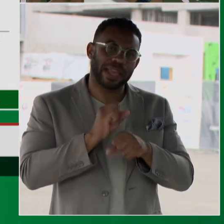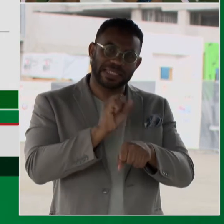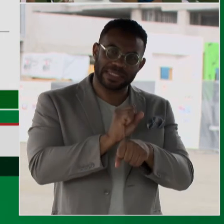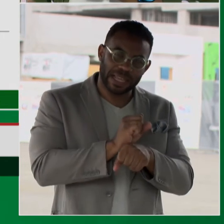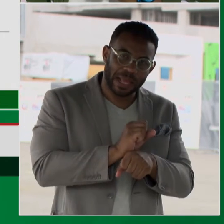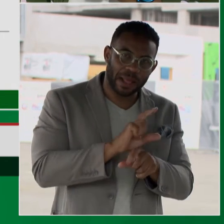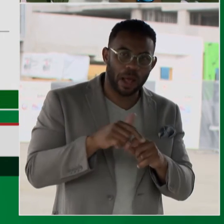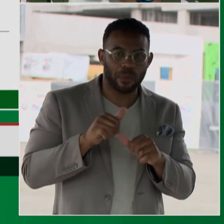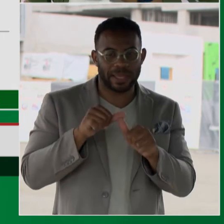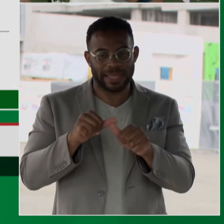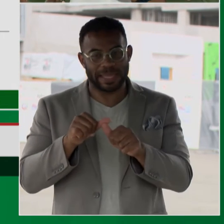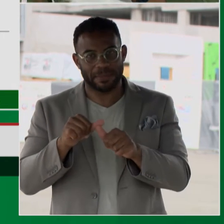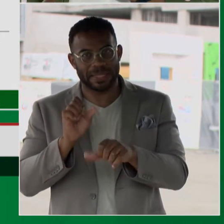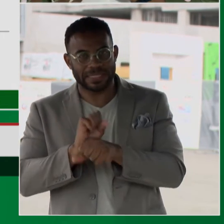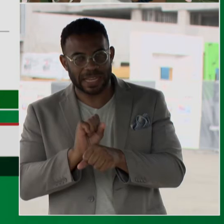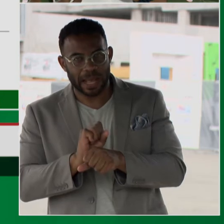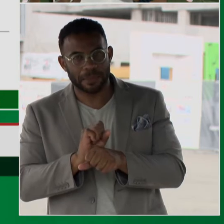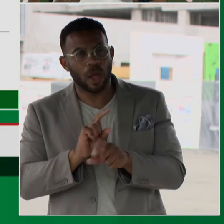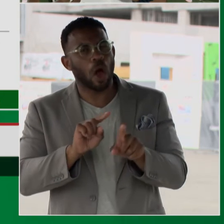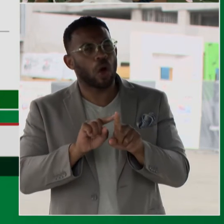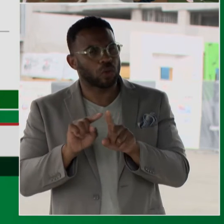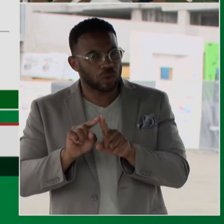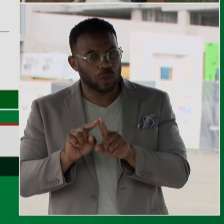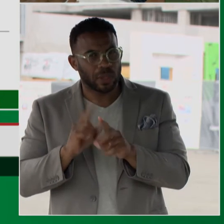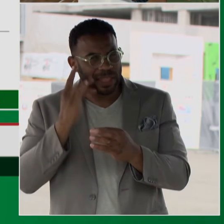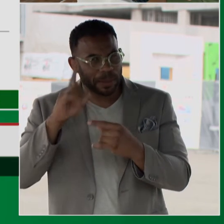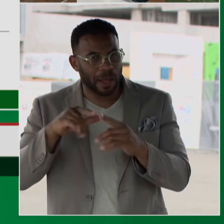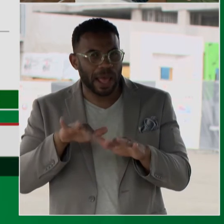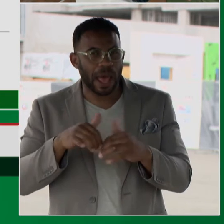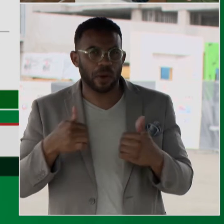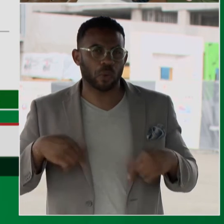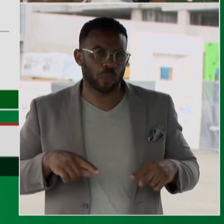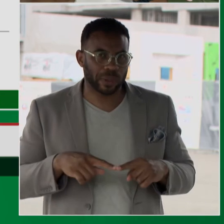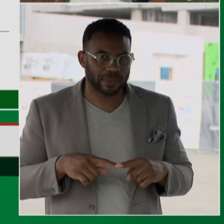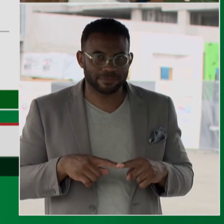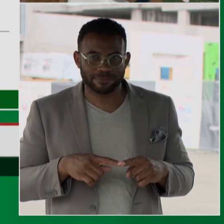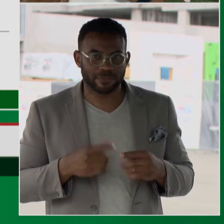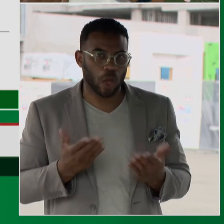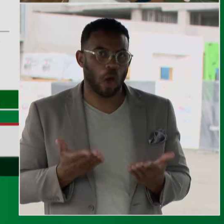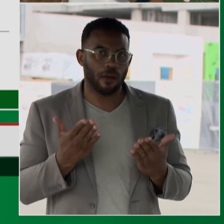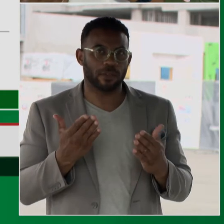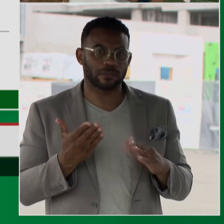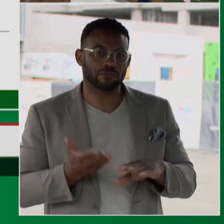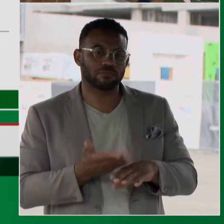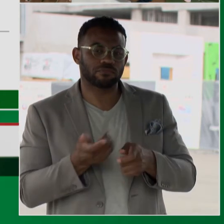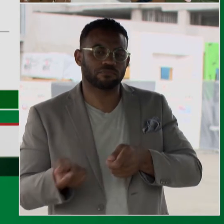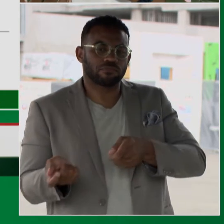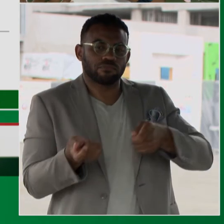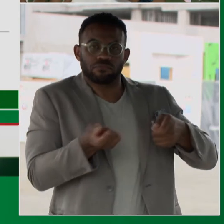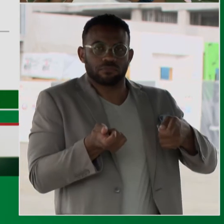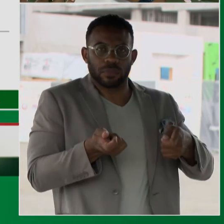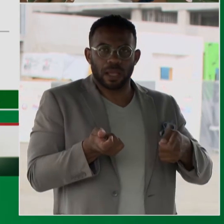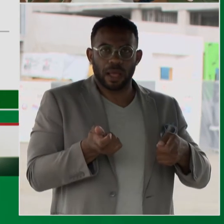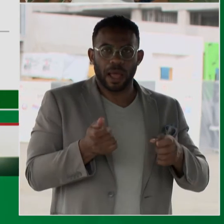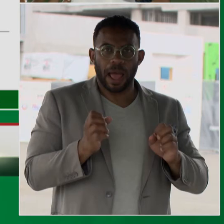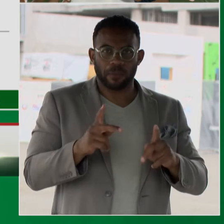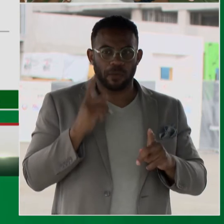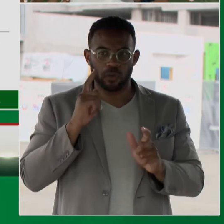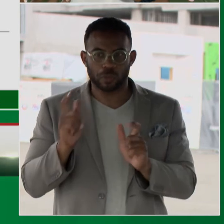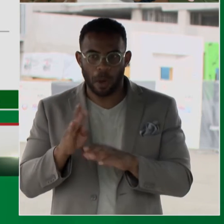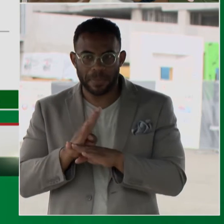jobs, how do we retain those jobs? And then also thinking about how do we, offer upskilling opportunities as well as we're talking